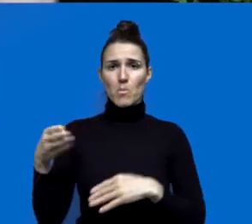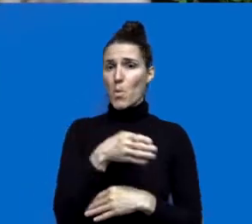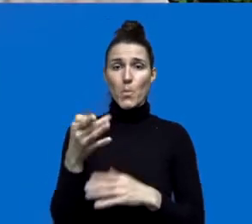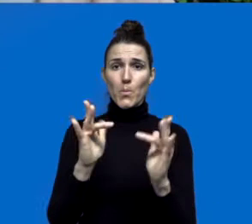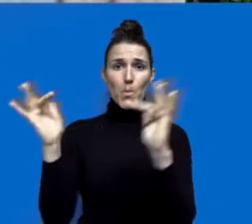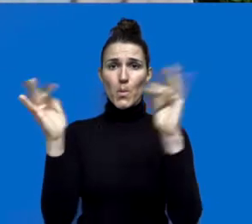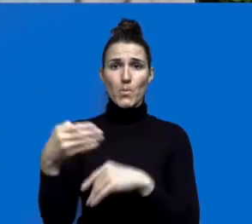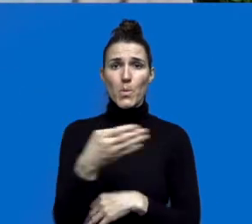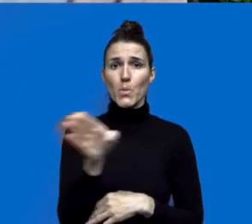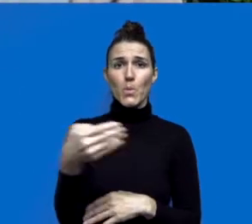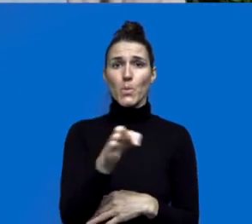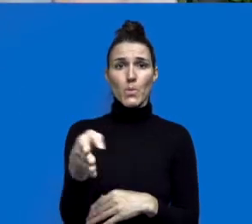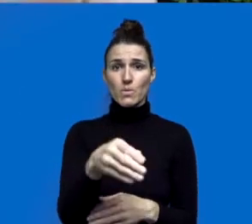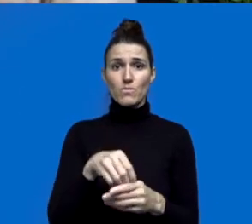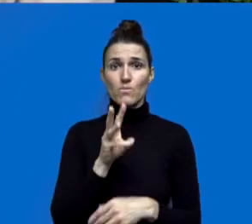water.